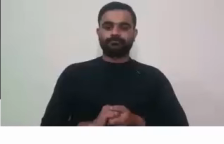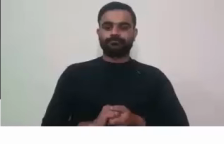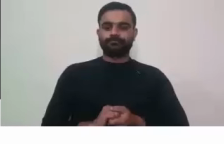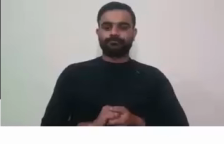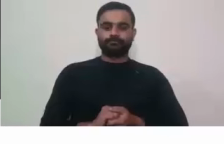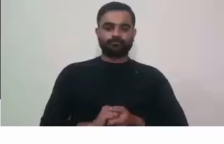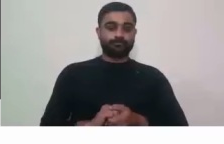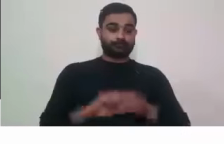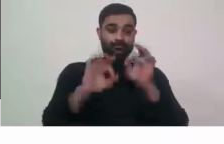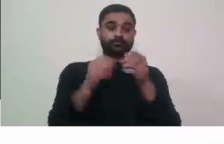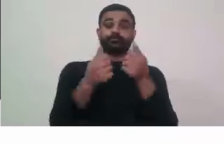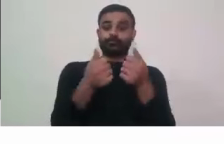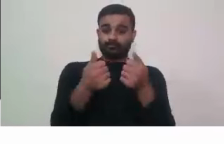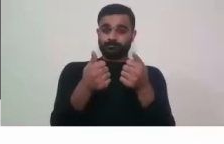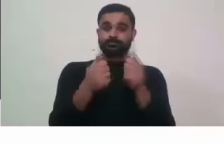Great.